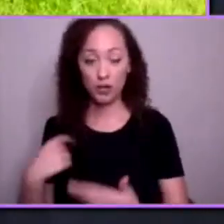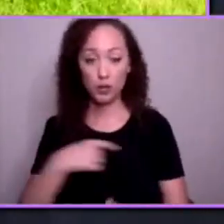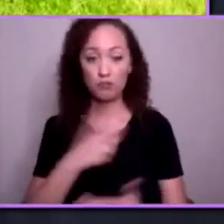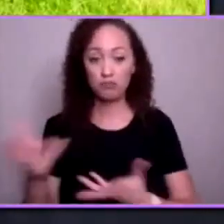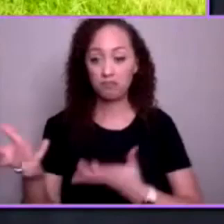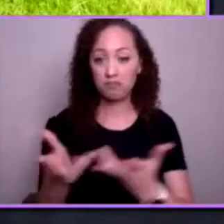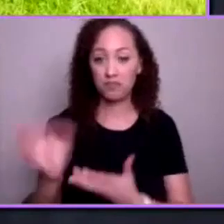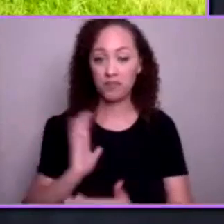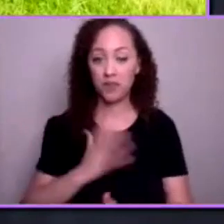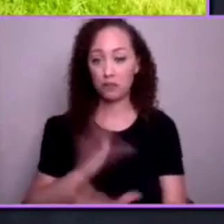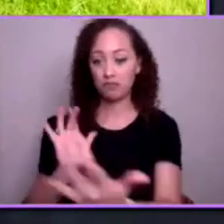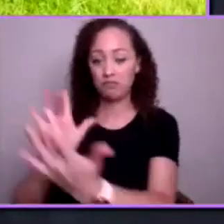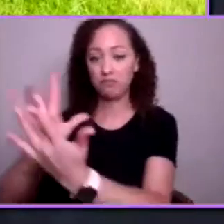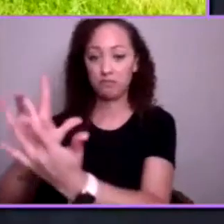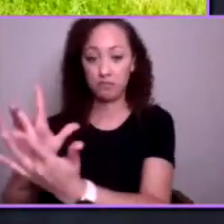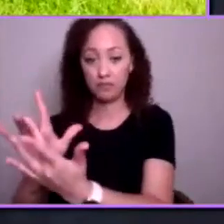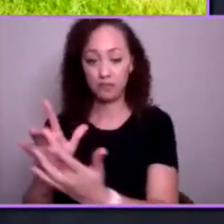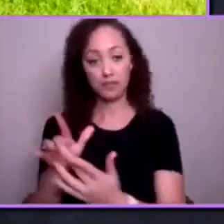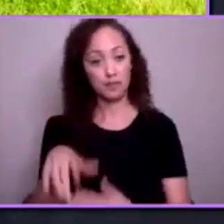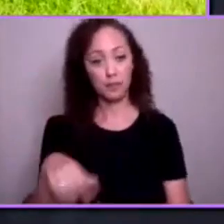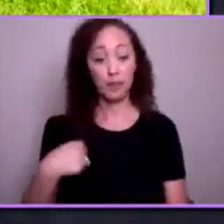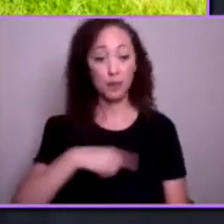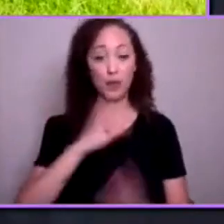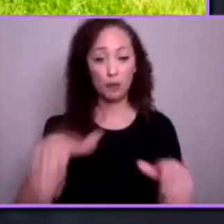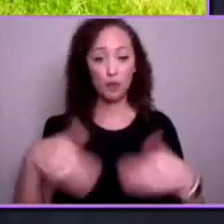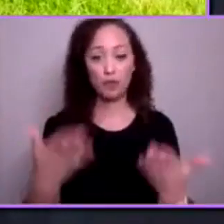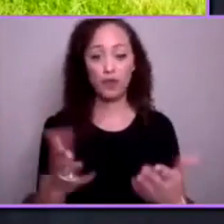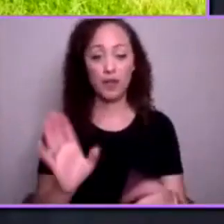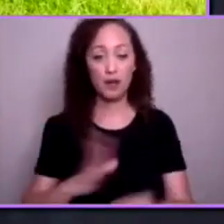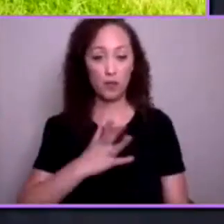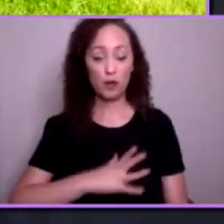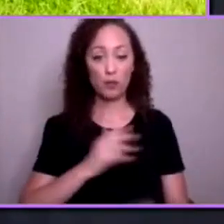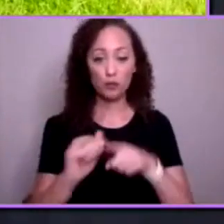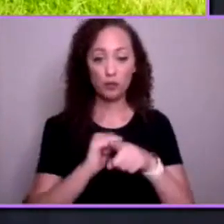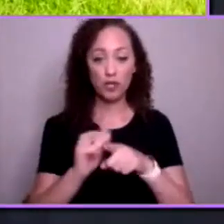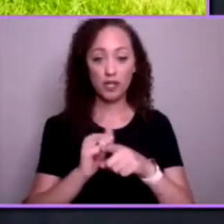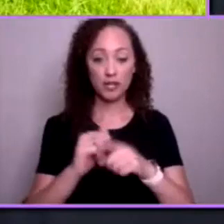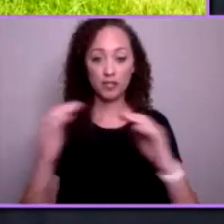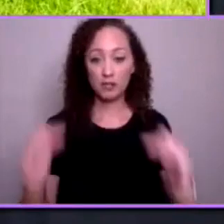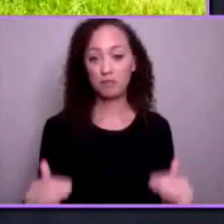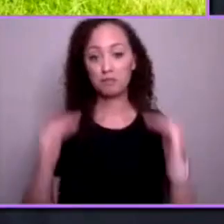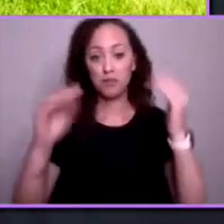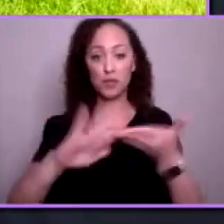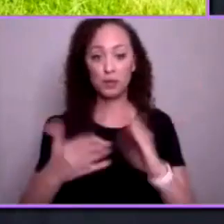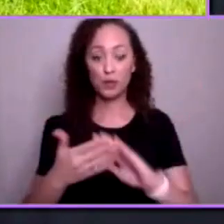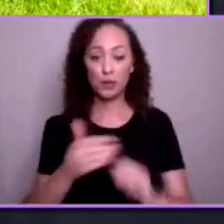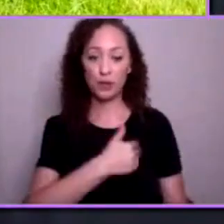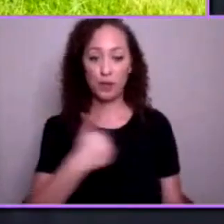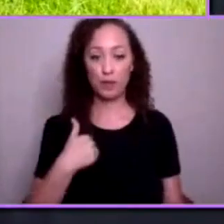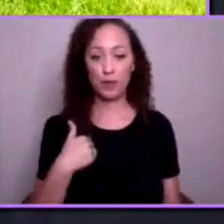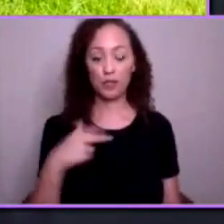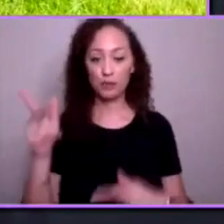Swing Diversity University, in which we will provide formal training to lift up community members into places of influence. But we don't just want